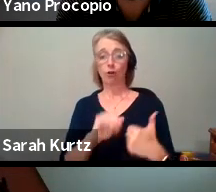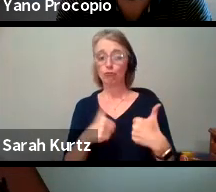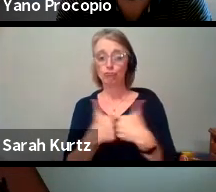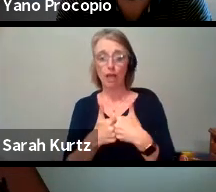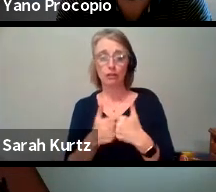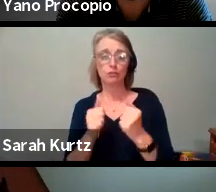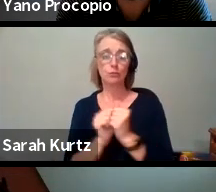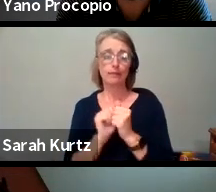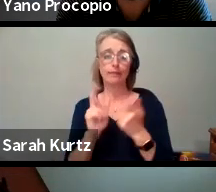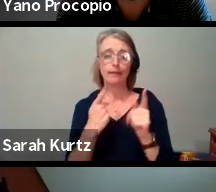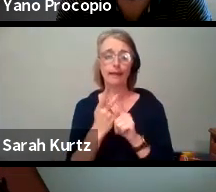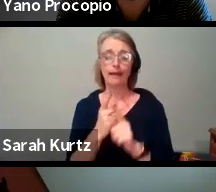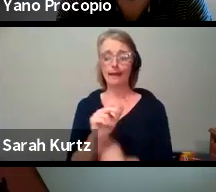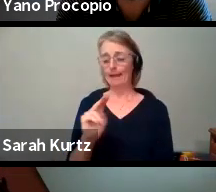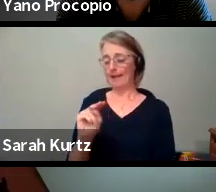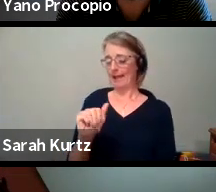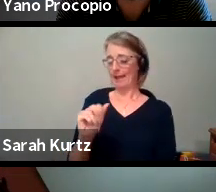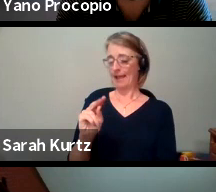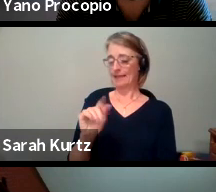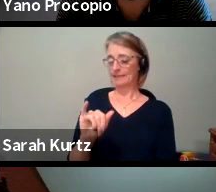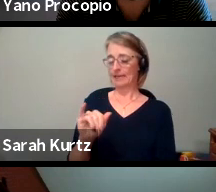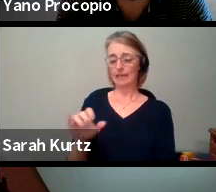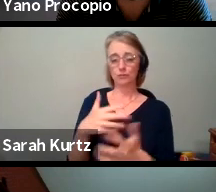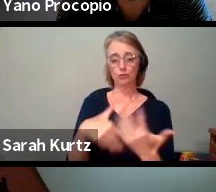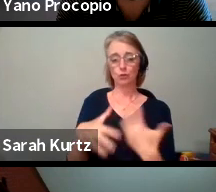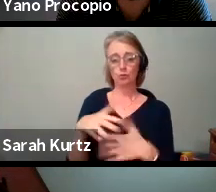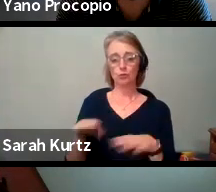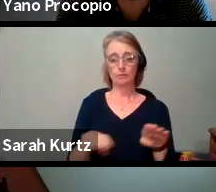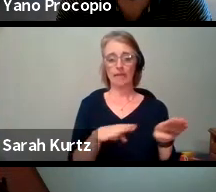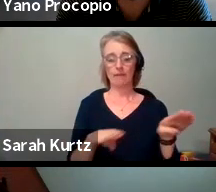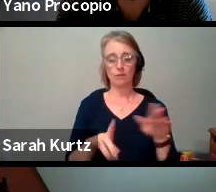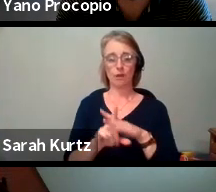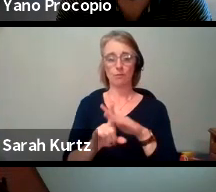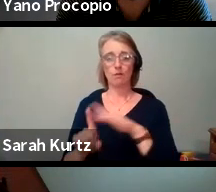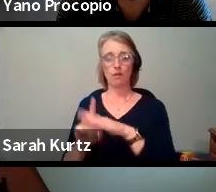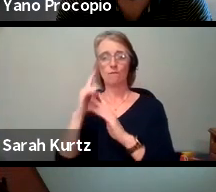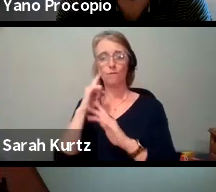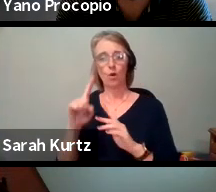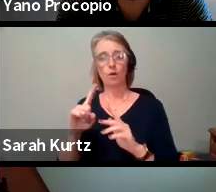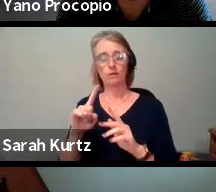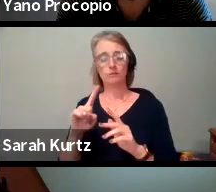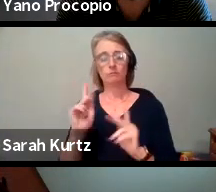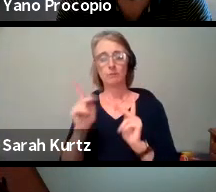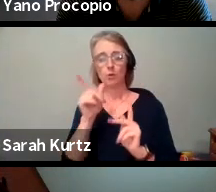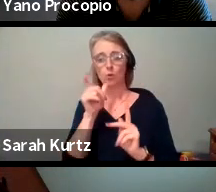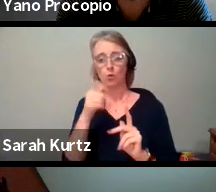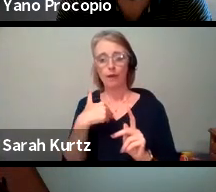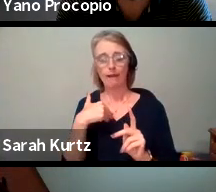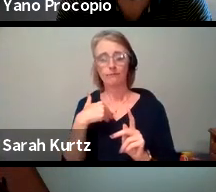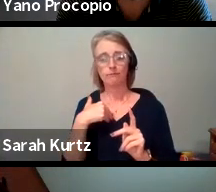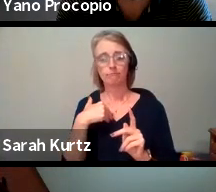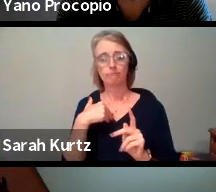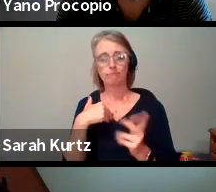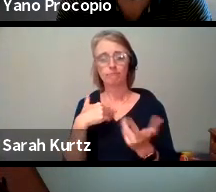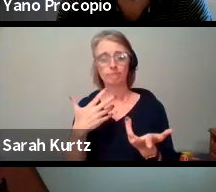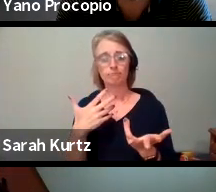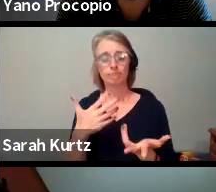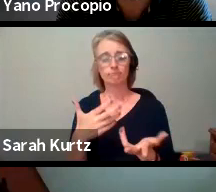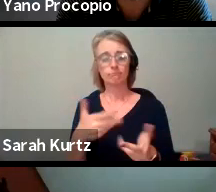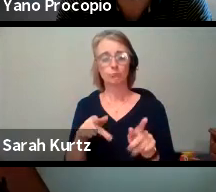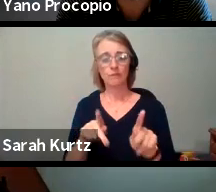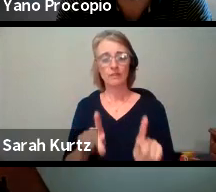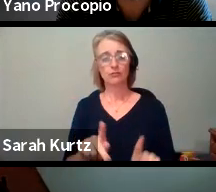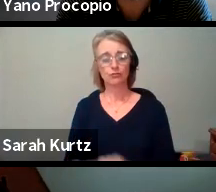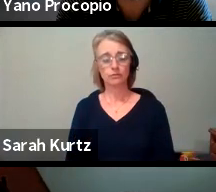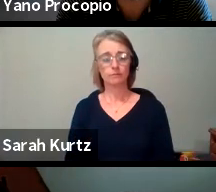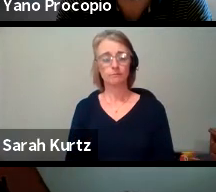policing the types of anti-social behaviors that arise from privilege, right? So if we truly